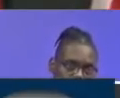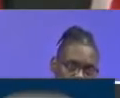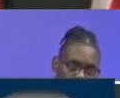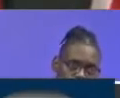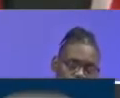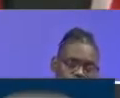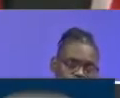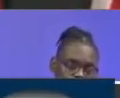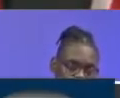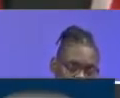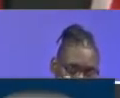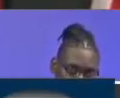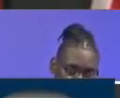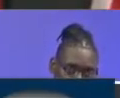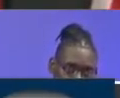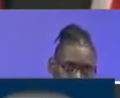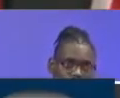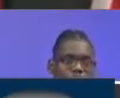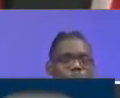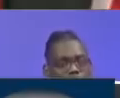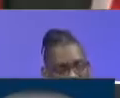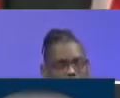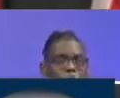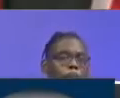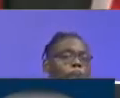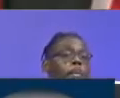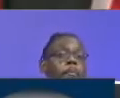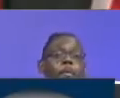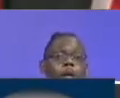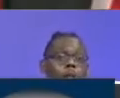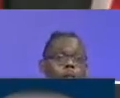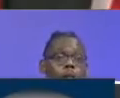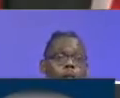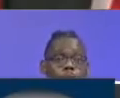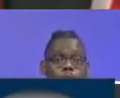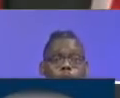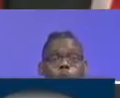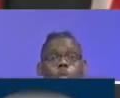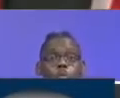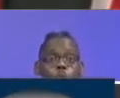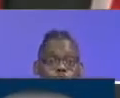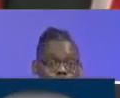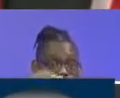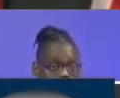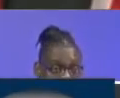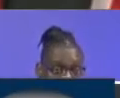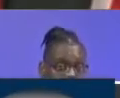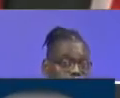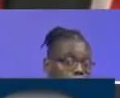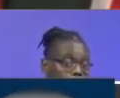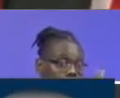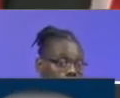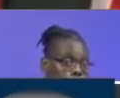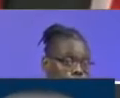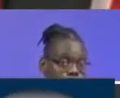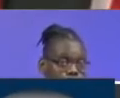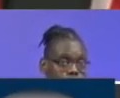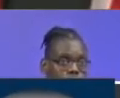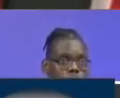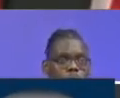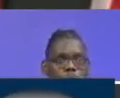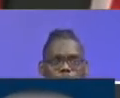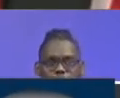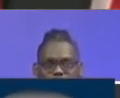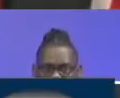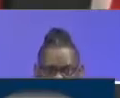will be done without the presence of alcohol on any public beach. There's to be no consumption of